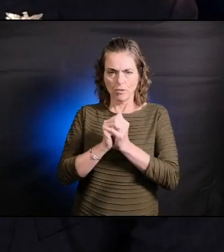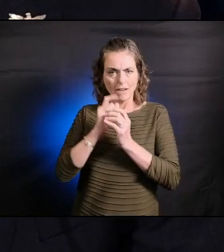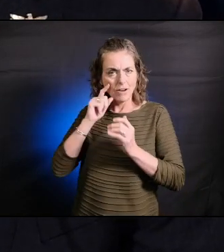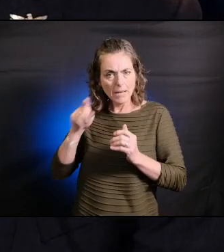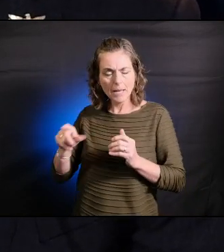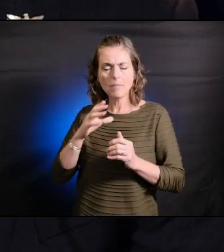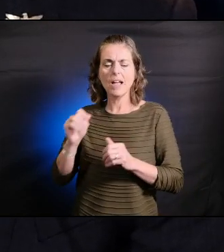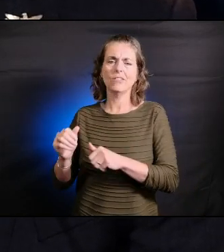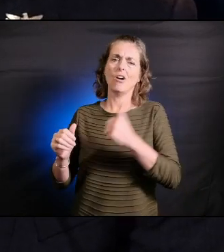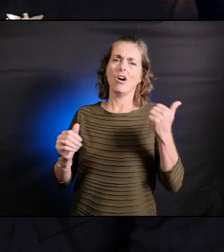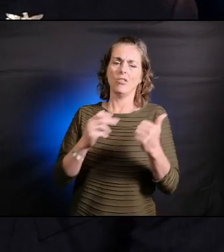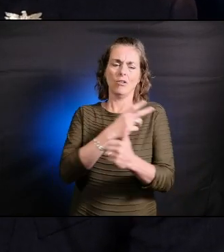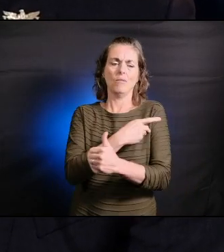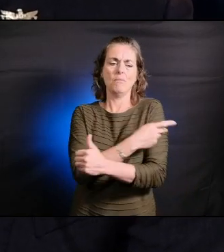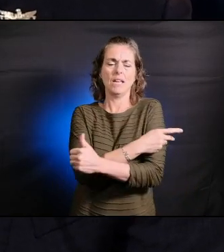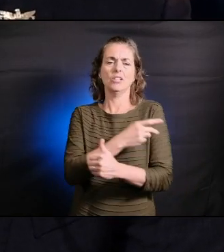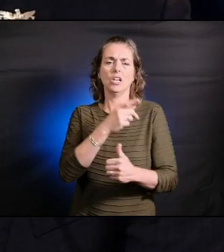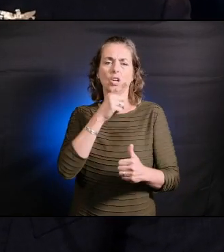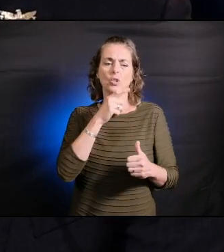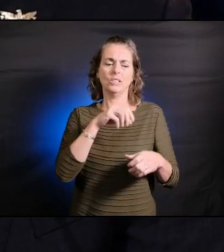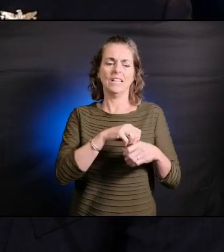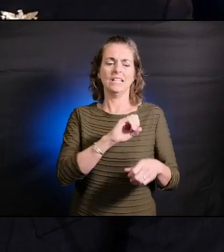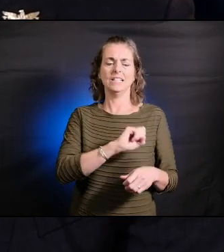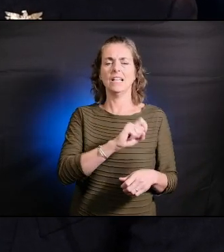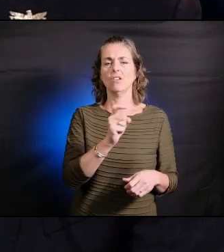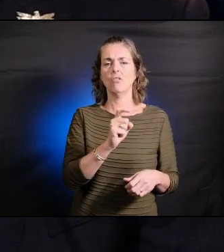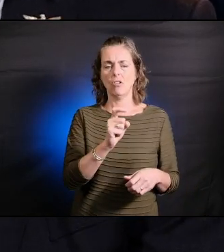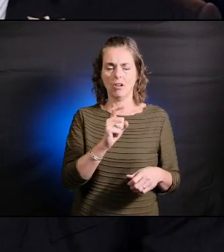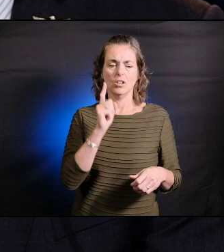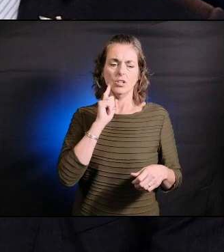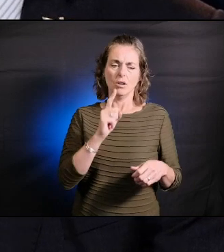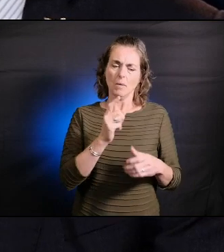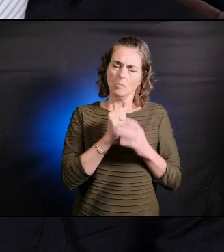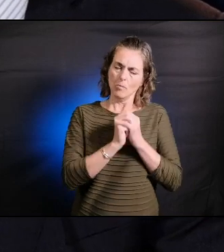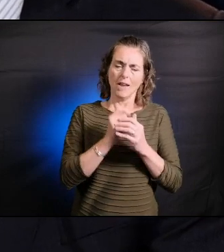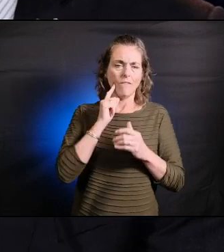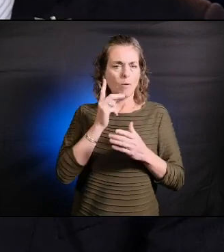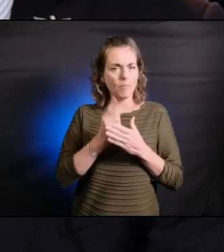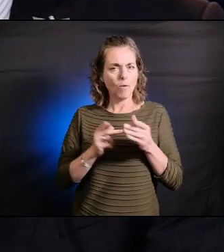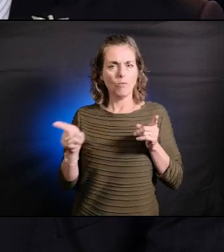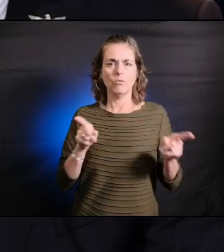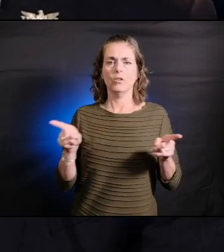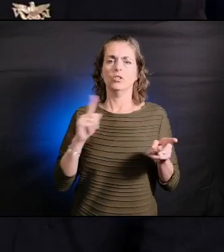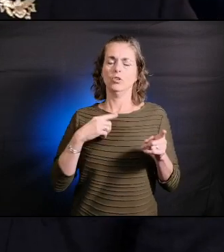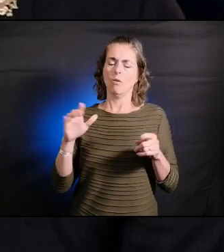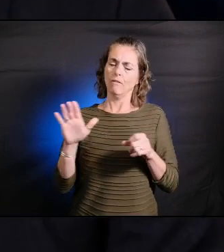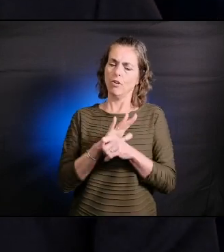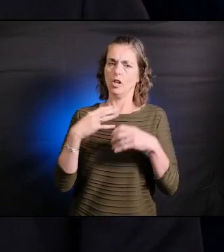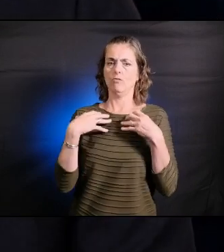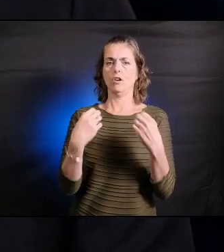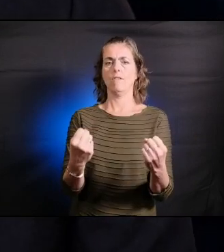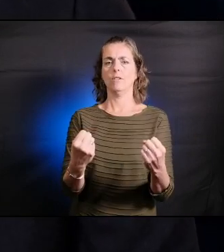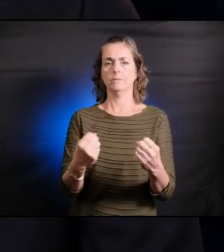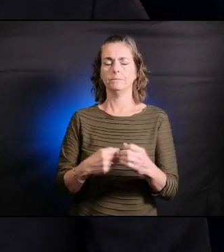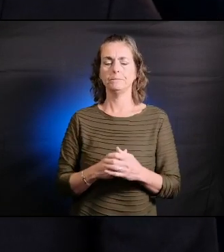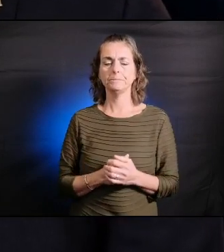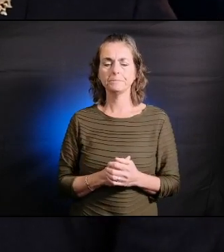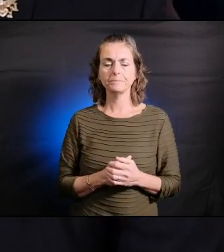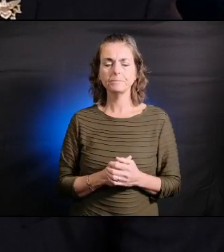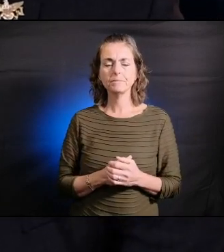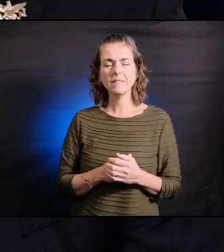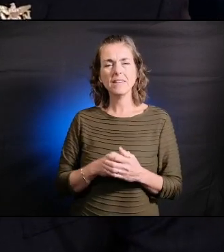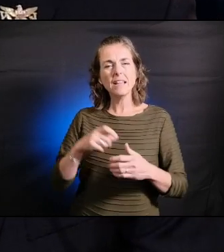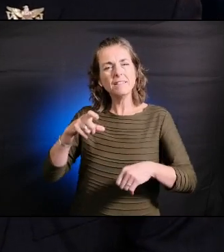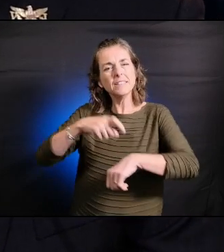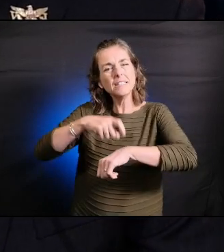patient hospitalized at JFL to make a full recovery from this. This 2-week period that we're going through right now is